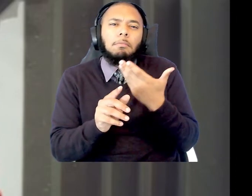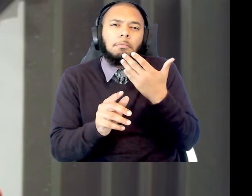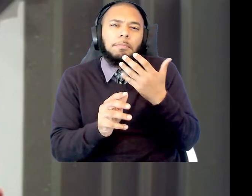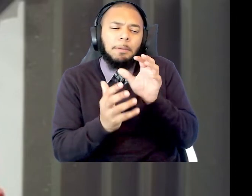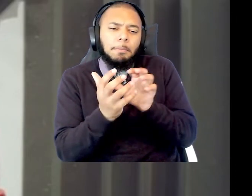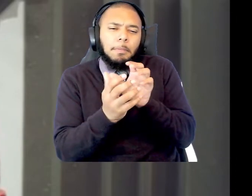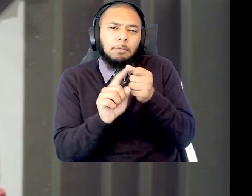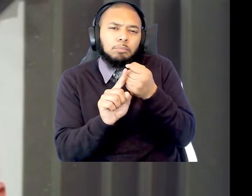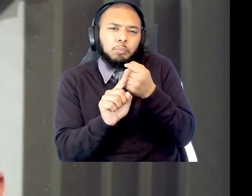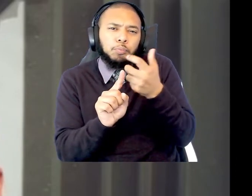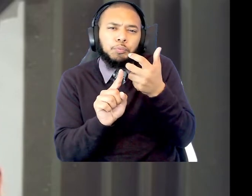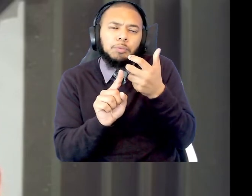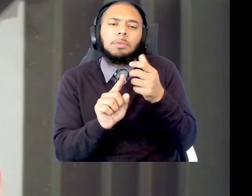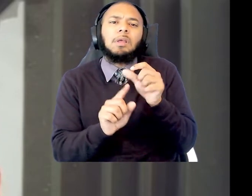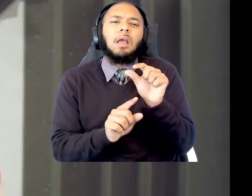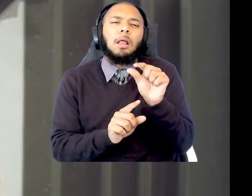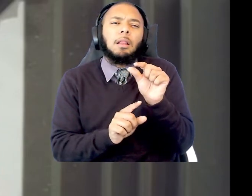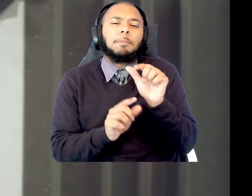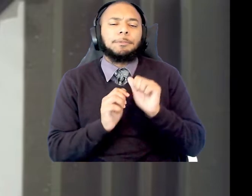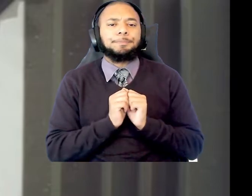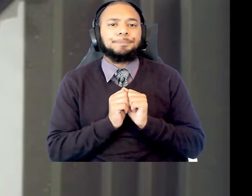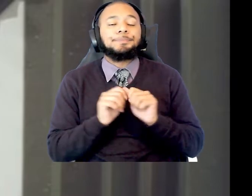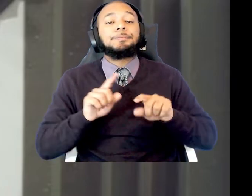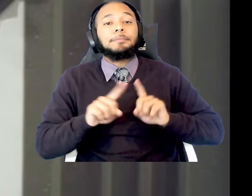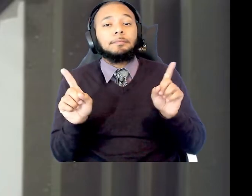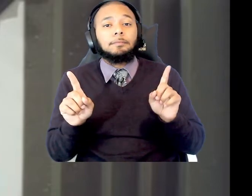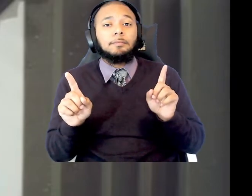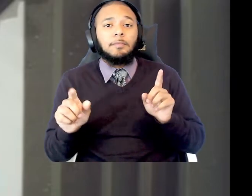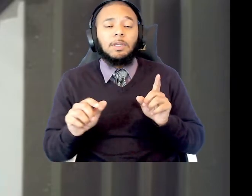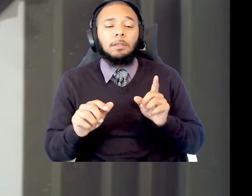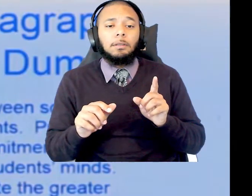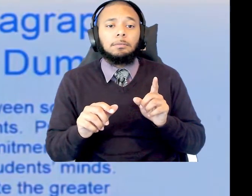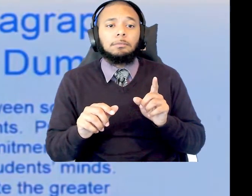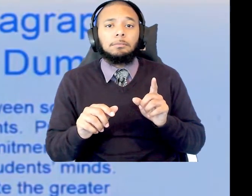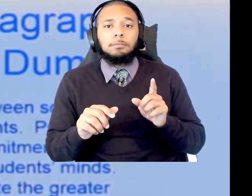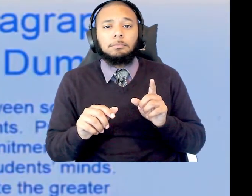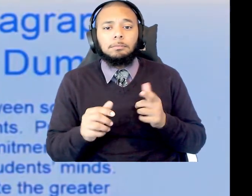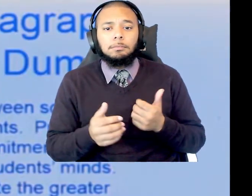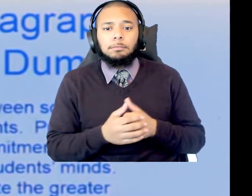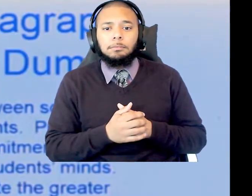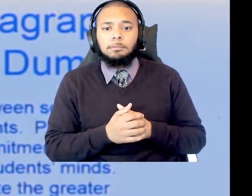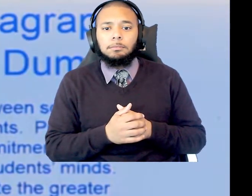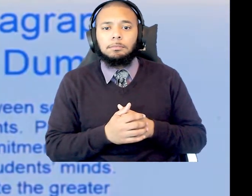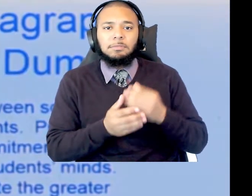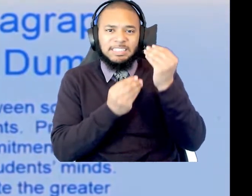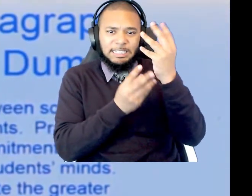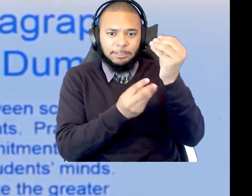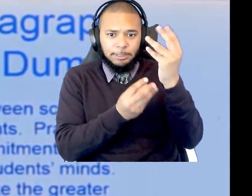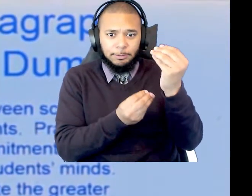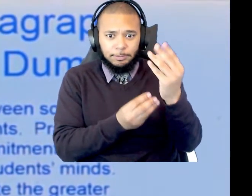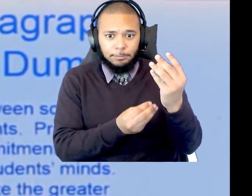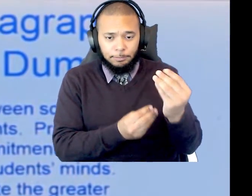warrant very slightly. But, for the most part, it's all data. So this is all my data.